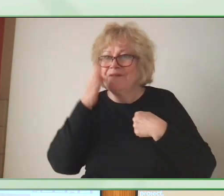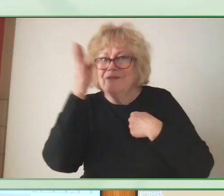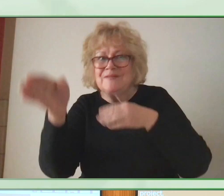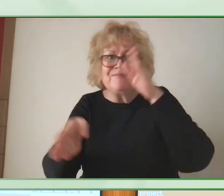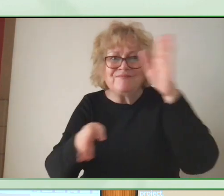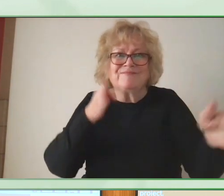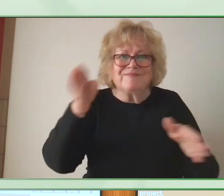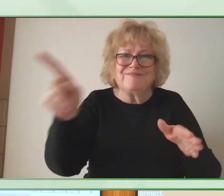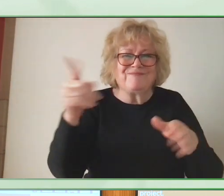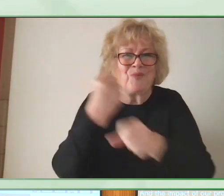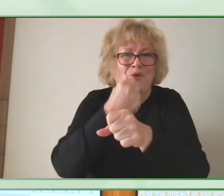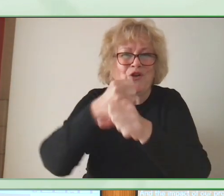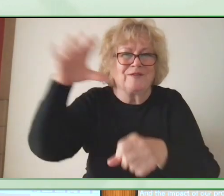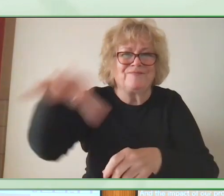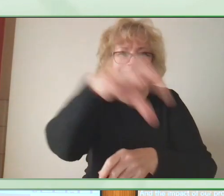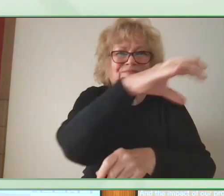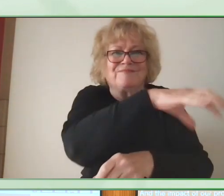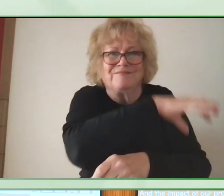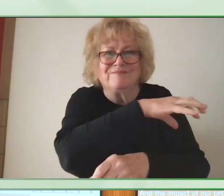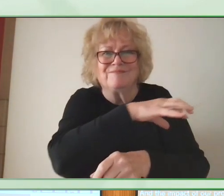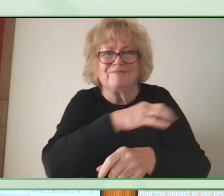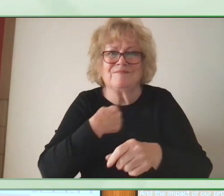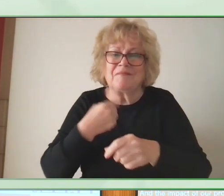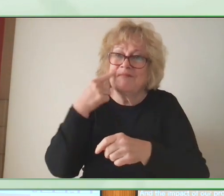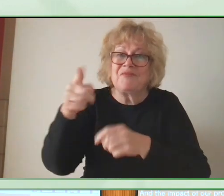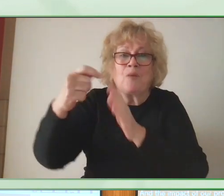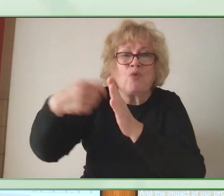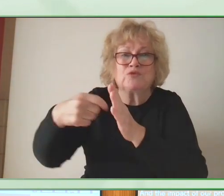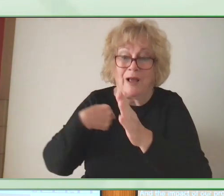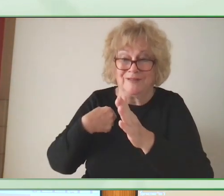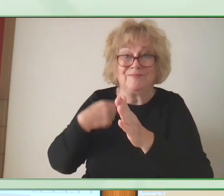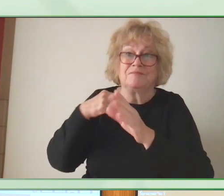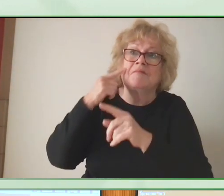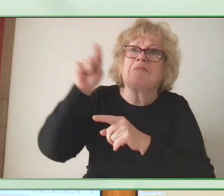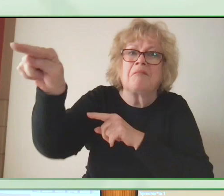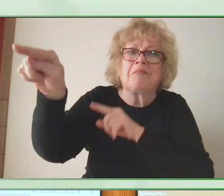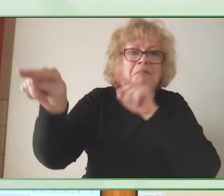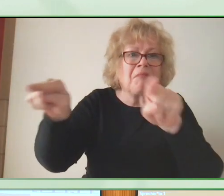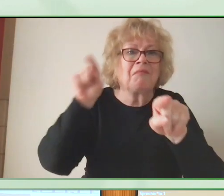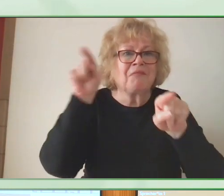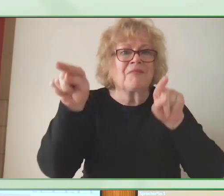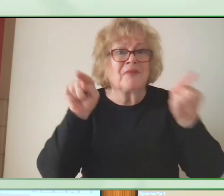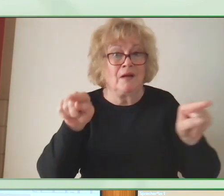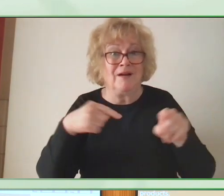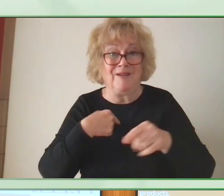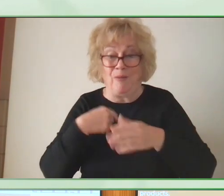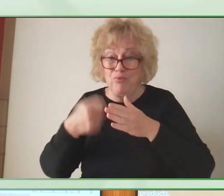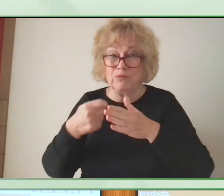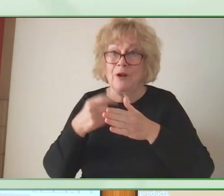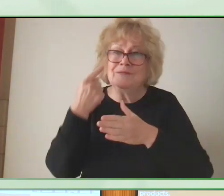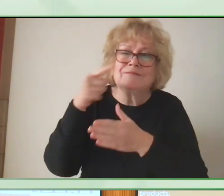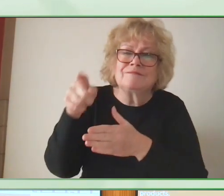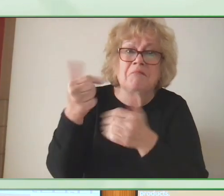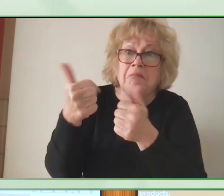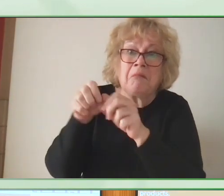these 50 women have jobs now, and they have products, so they sell products. Each of them